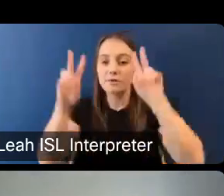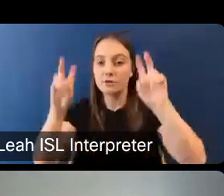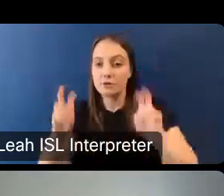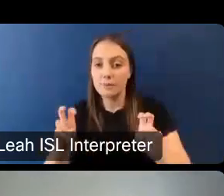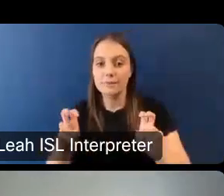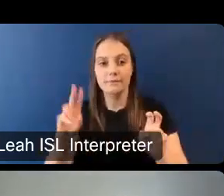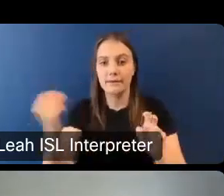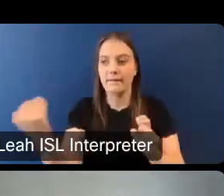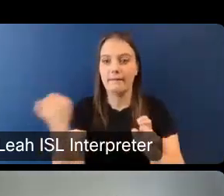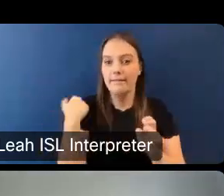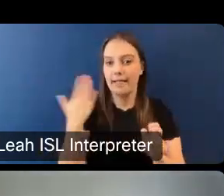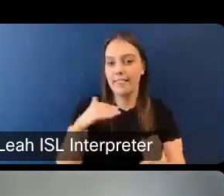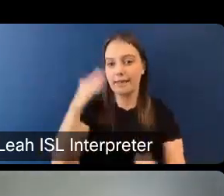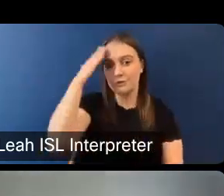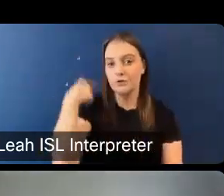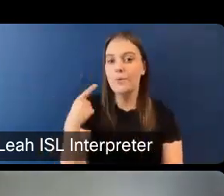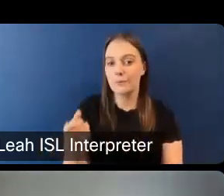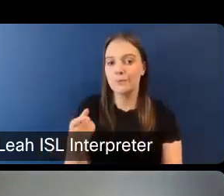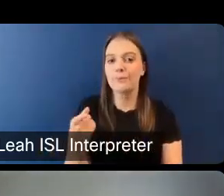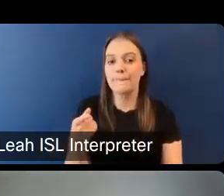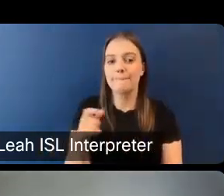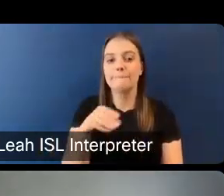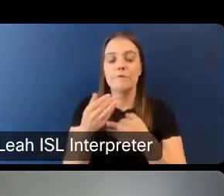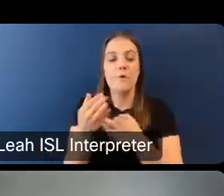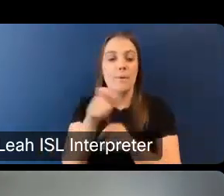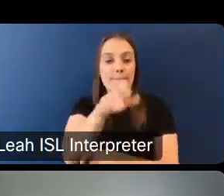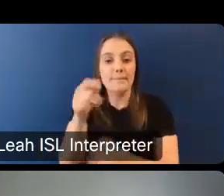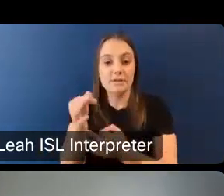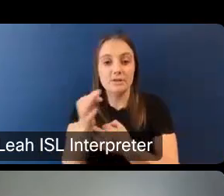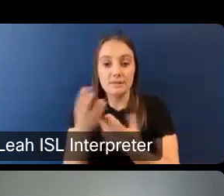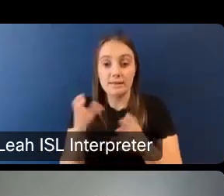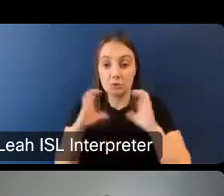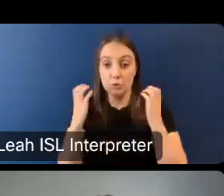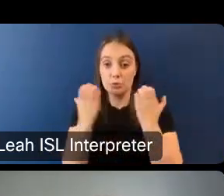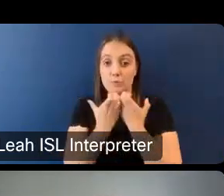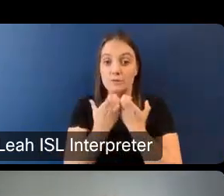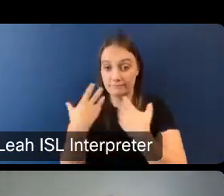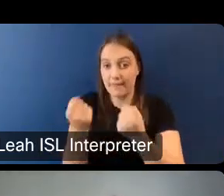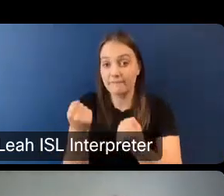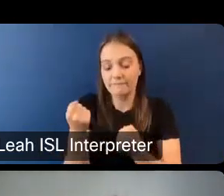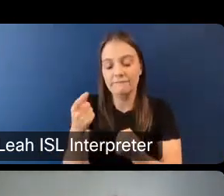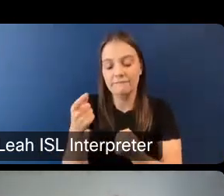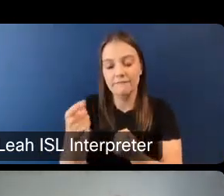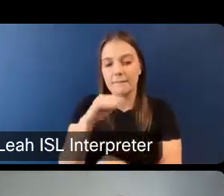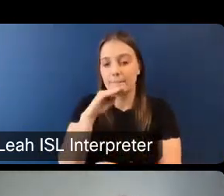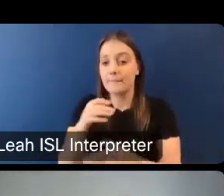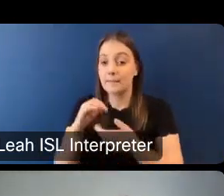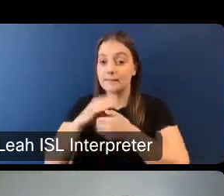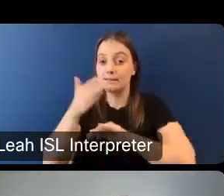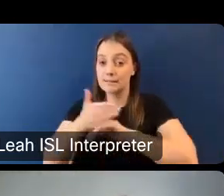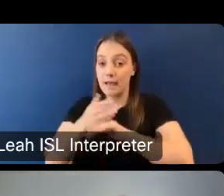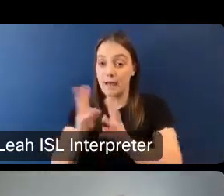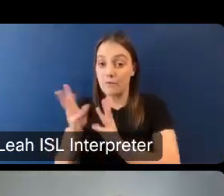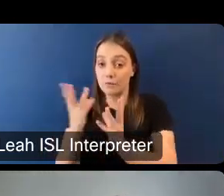do contact us on Patient Safety Together. And we do have a patient safety community, which is a community for staff working